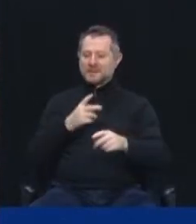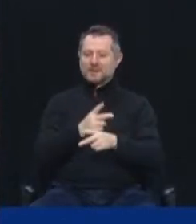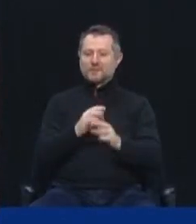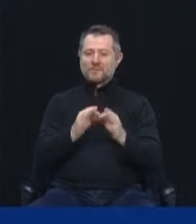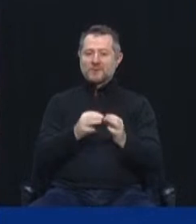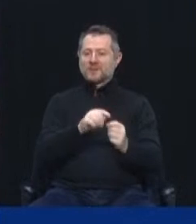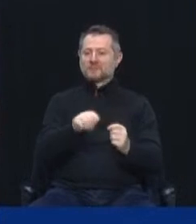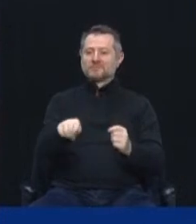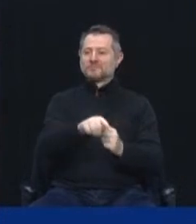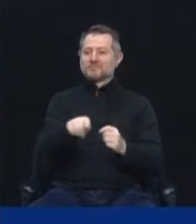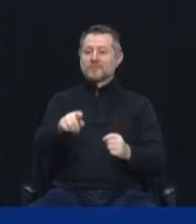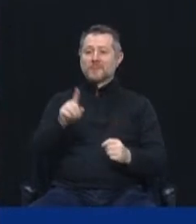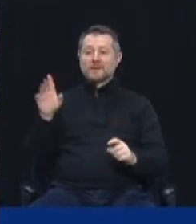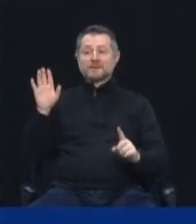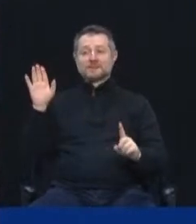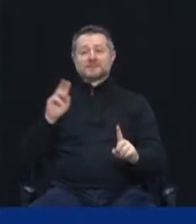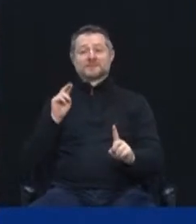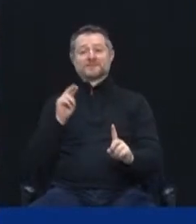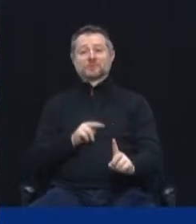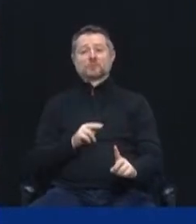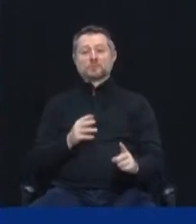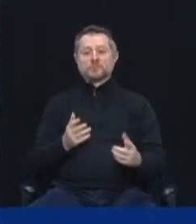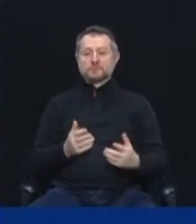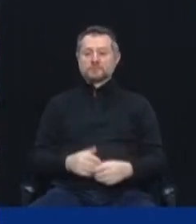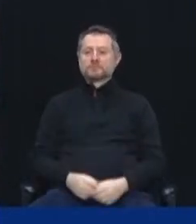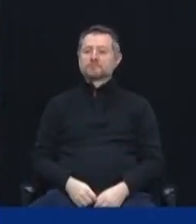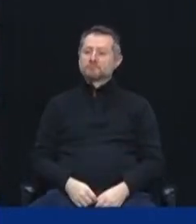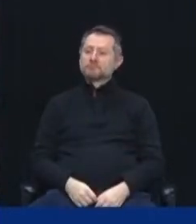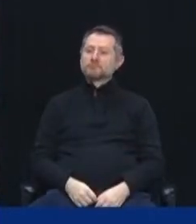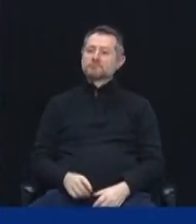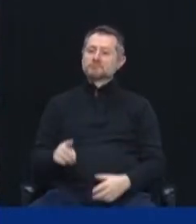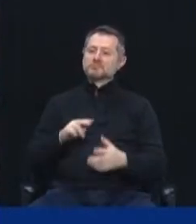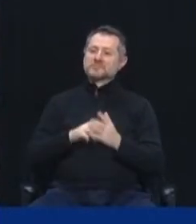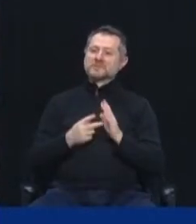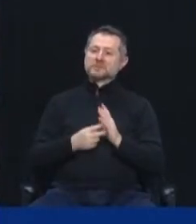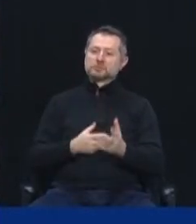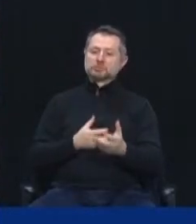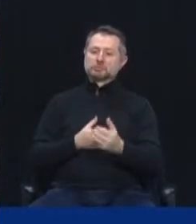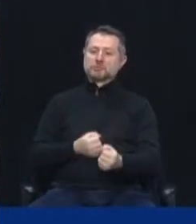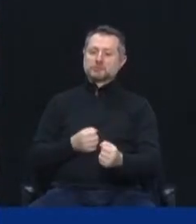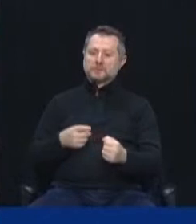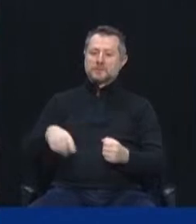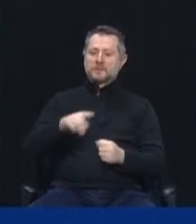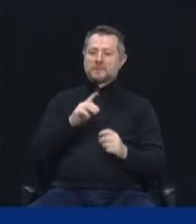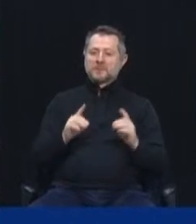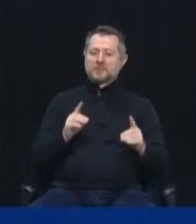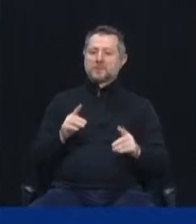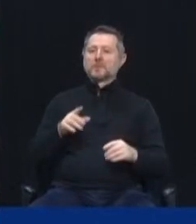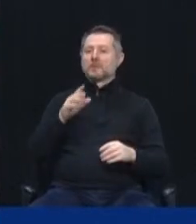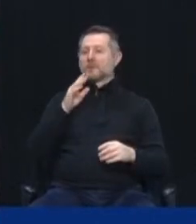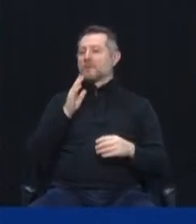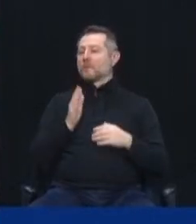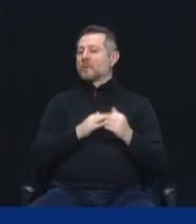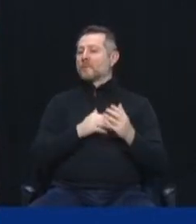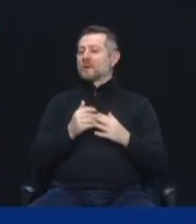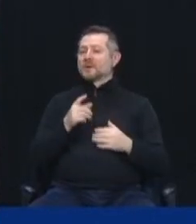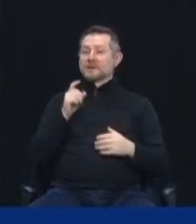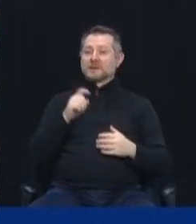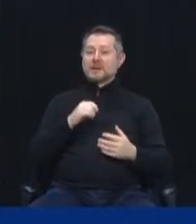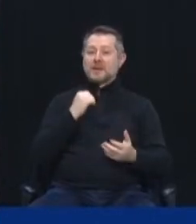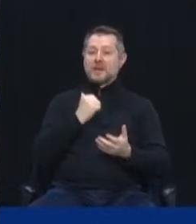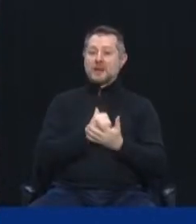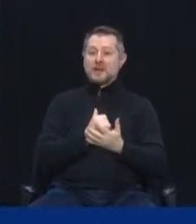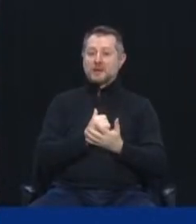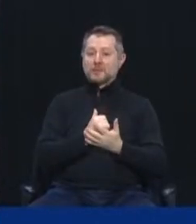him, it was just an article of faith. You did what you had to do at a time